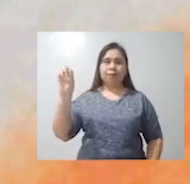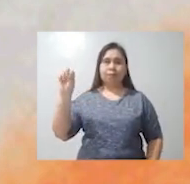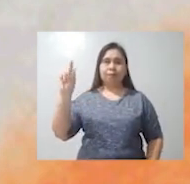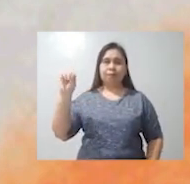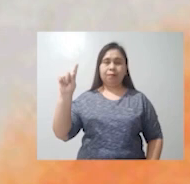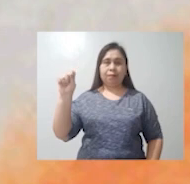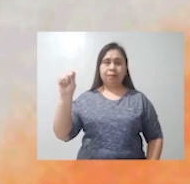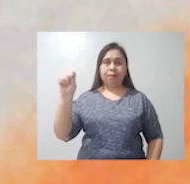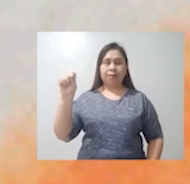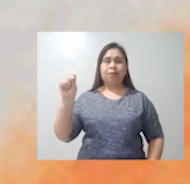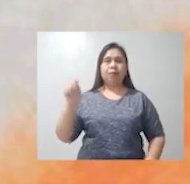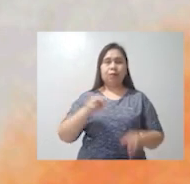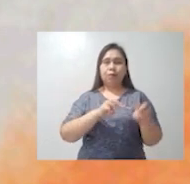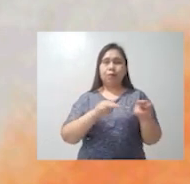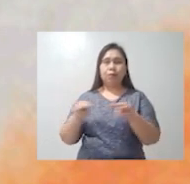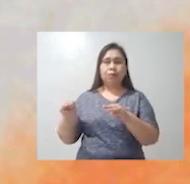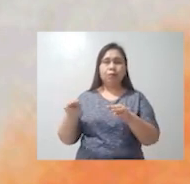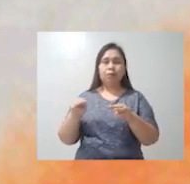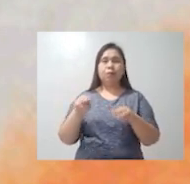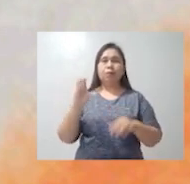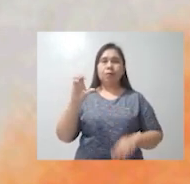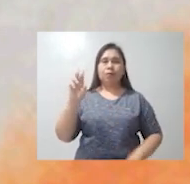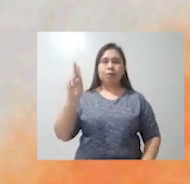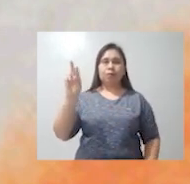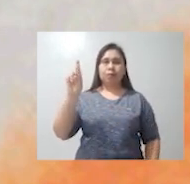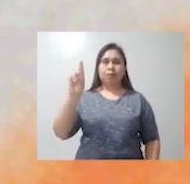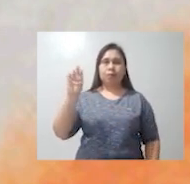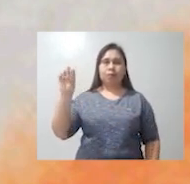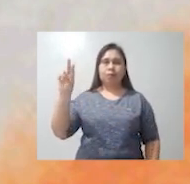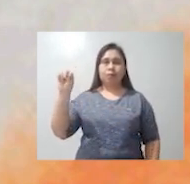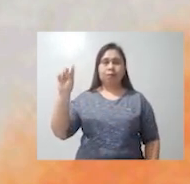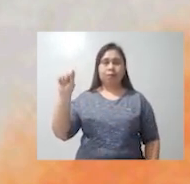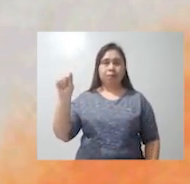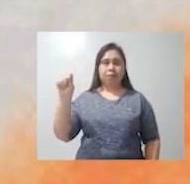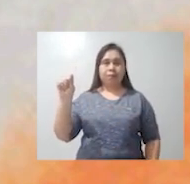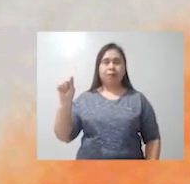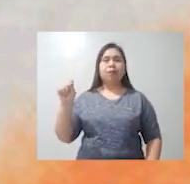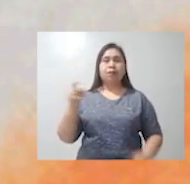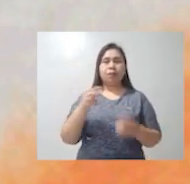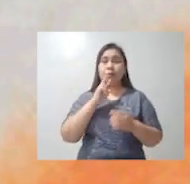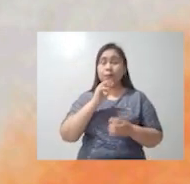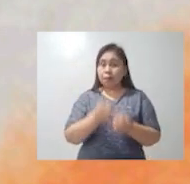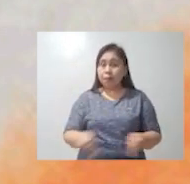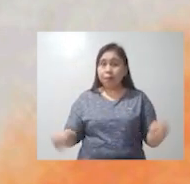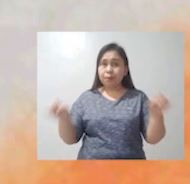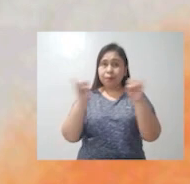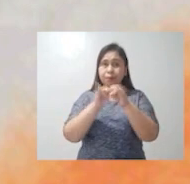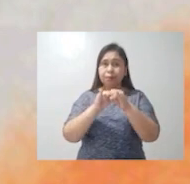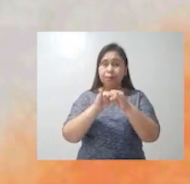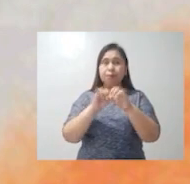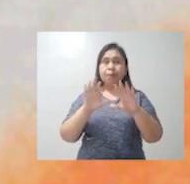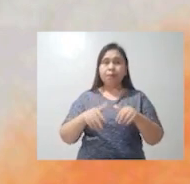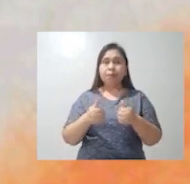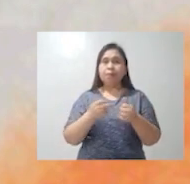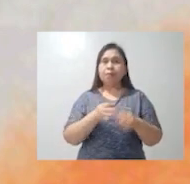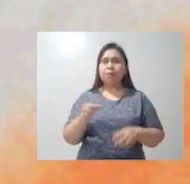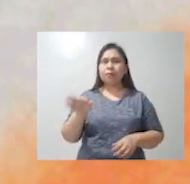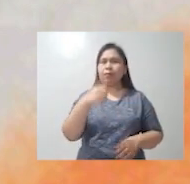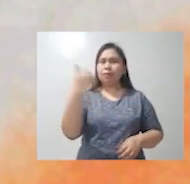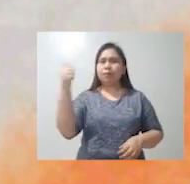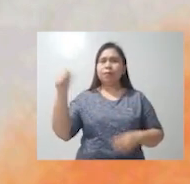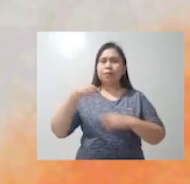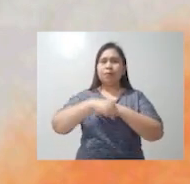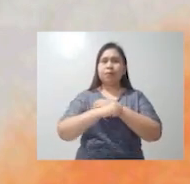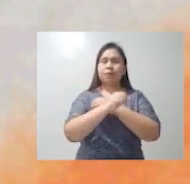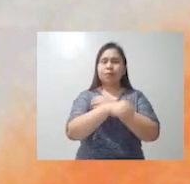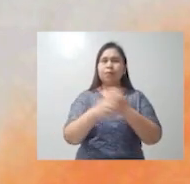place. Convection currents play a major role in marine life, especially how fish and other sea creatures